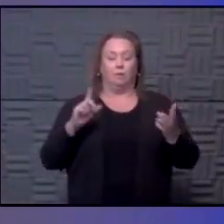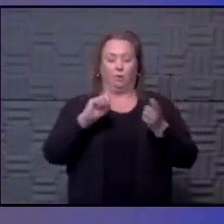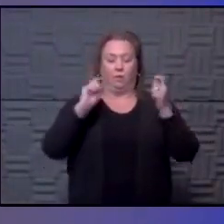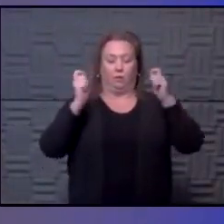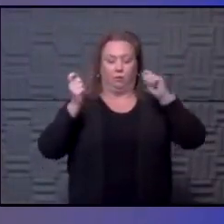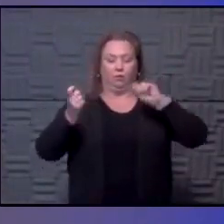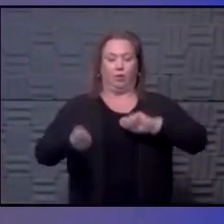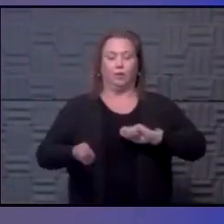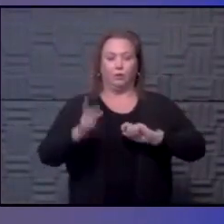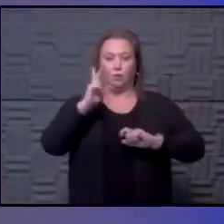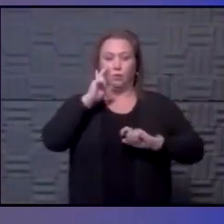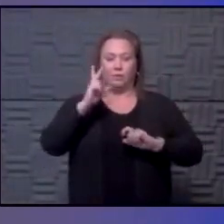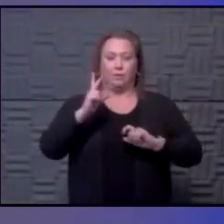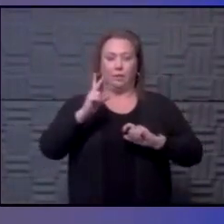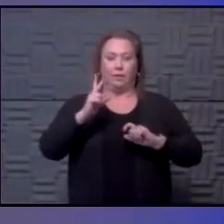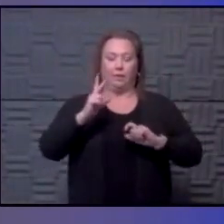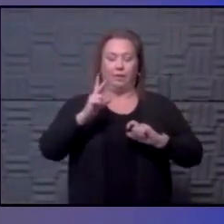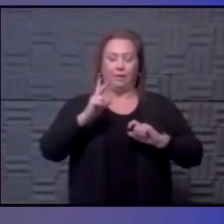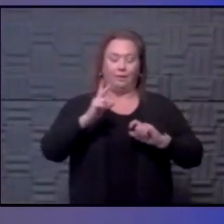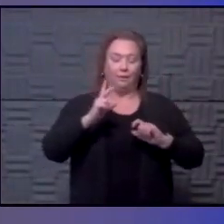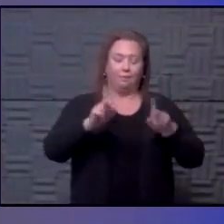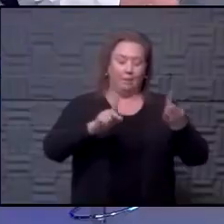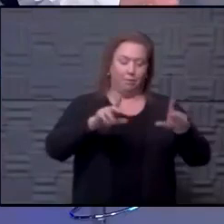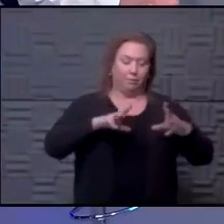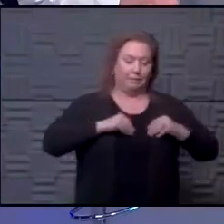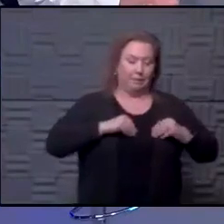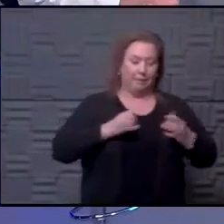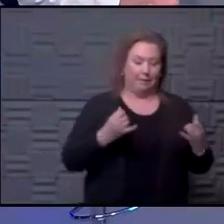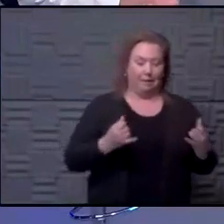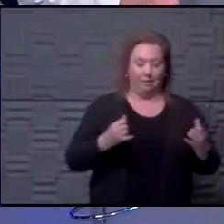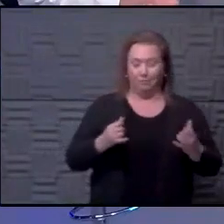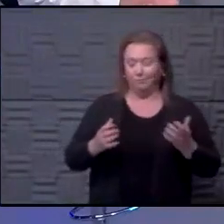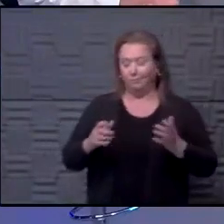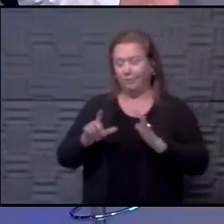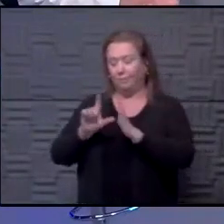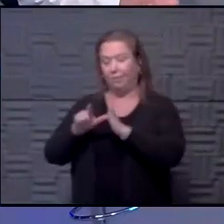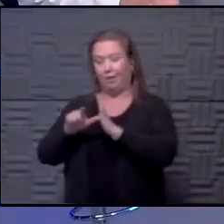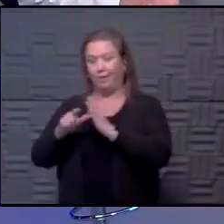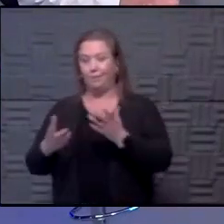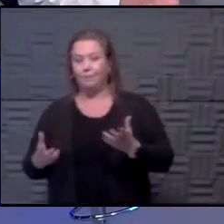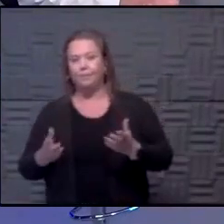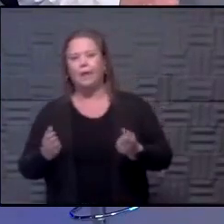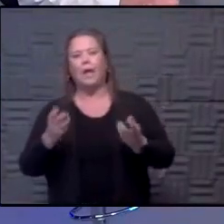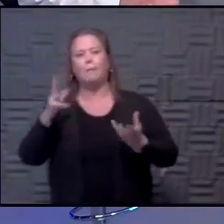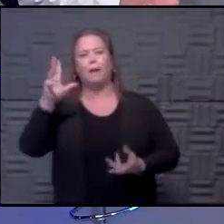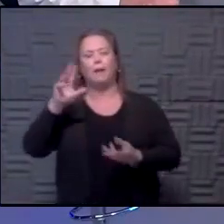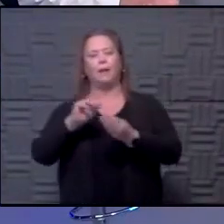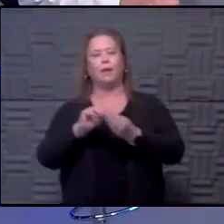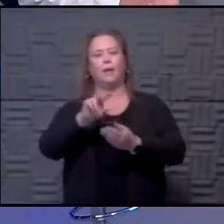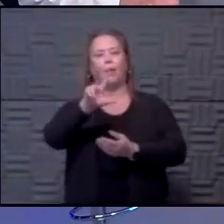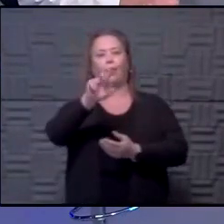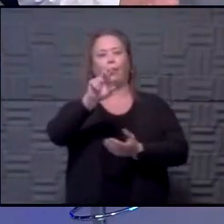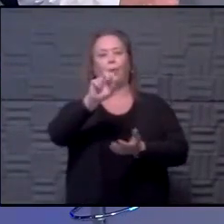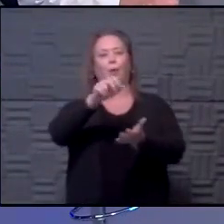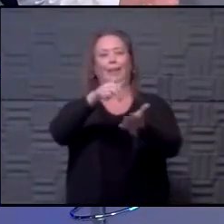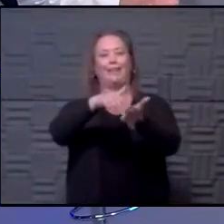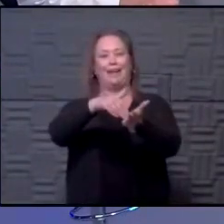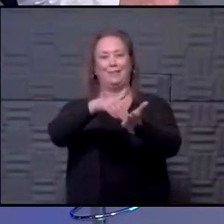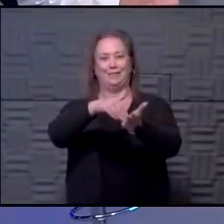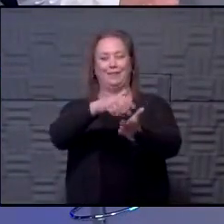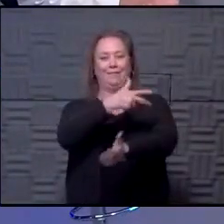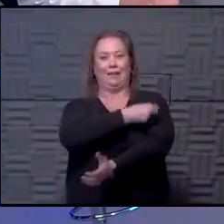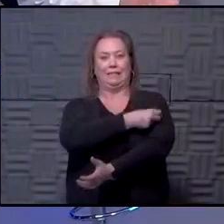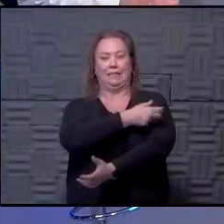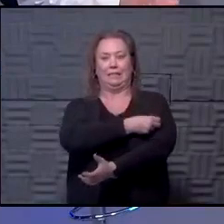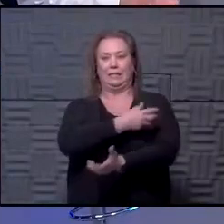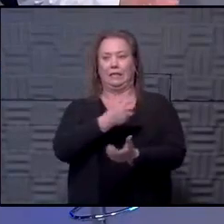going to see earlier adopters and late adopters. So how many vaccine doses have we given so far? How many Just shots? over 30,000. 30,000, I think. Yeah, and